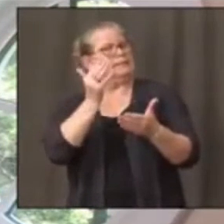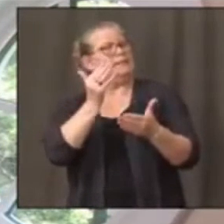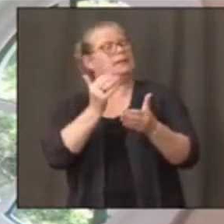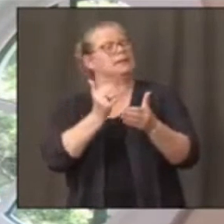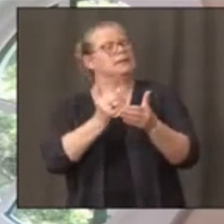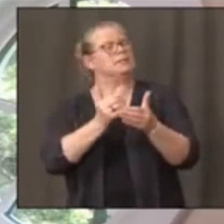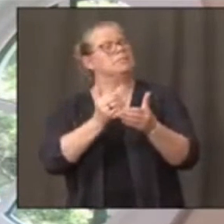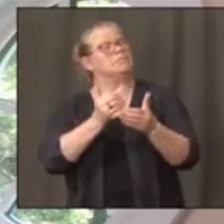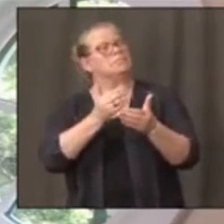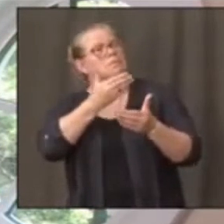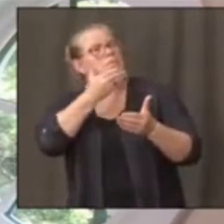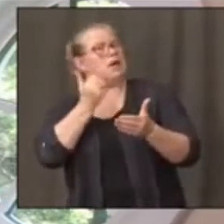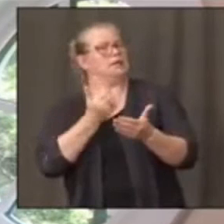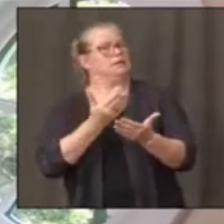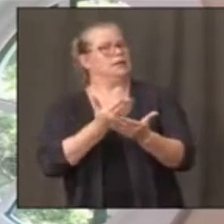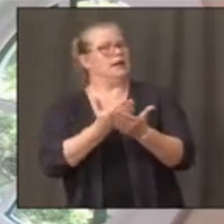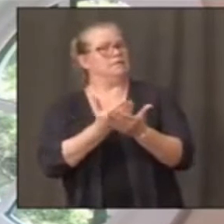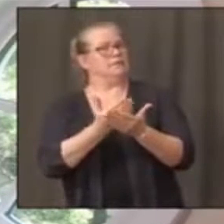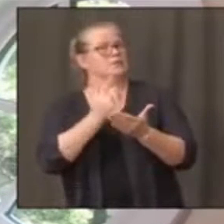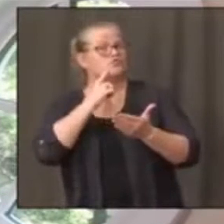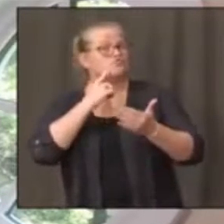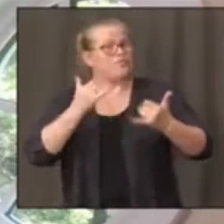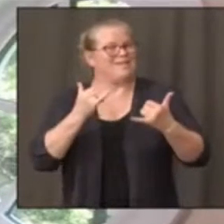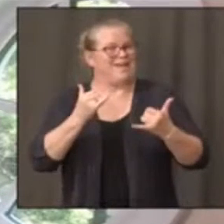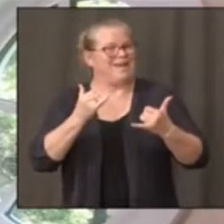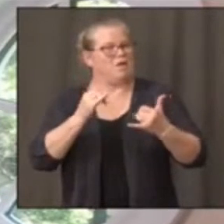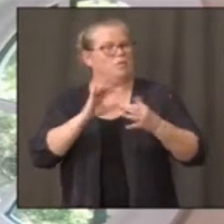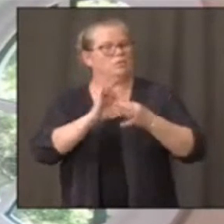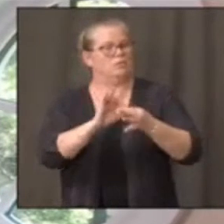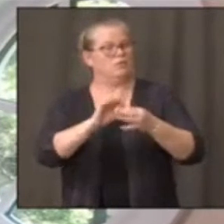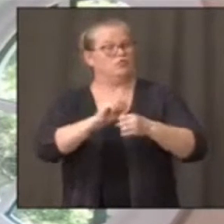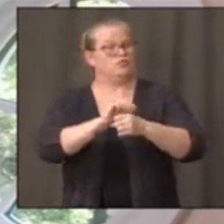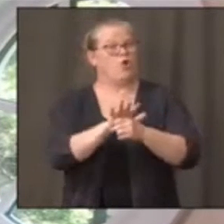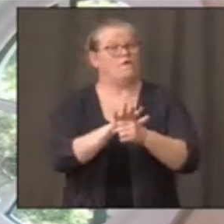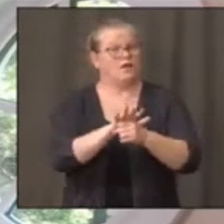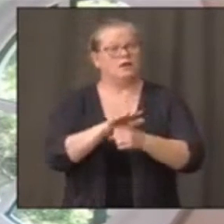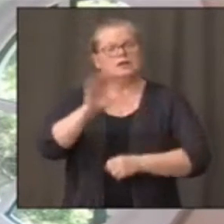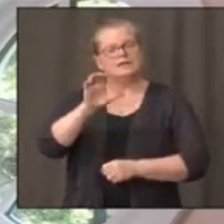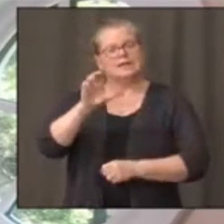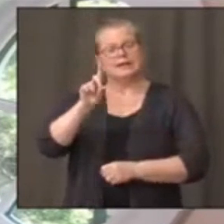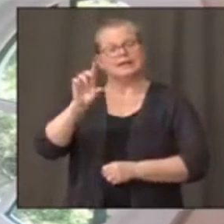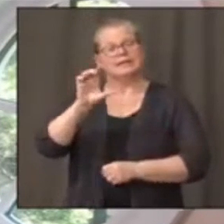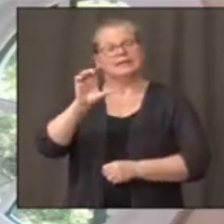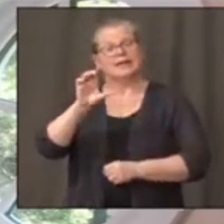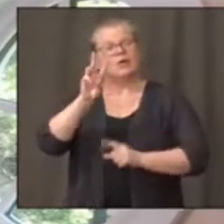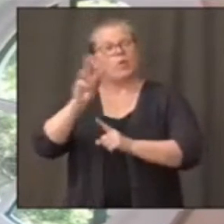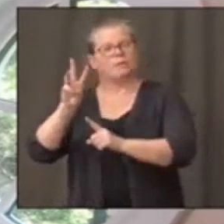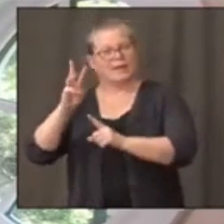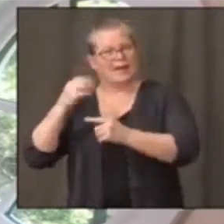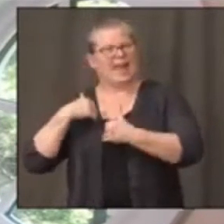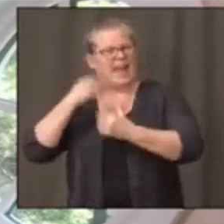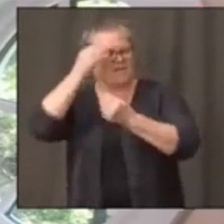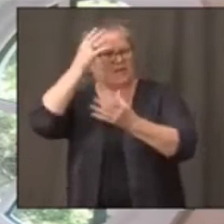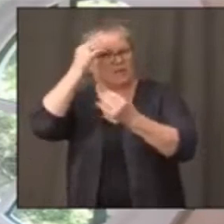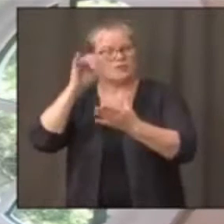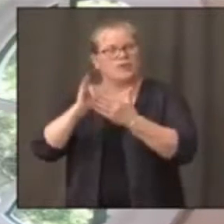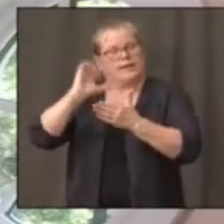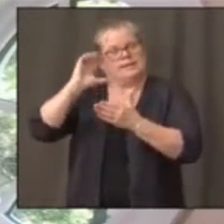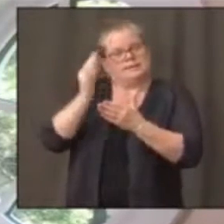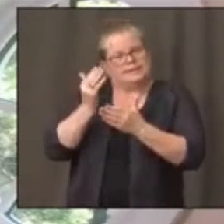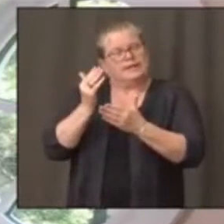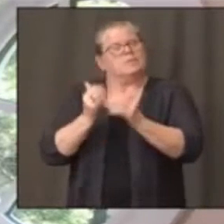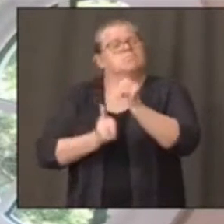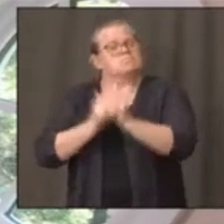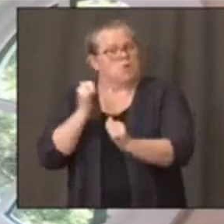children of symptomatic COVID. And it's actually on the CDC's website, and the CDC identifies it as probably the most reliable study. I forget the exact terminology of